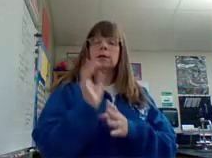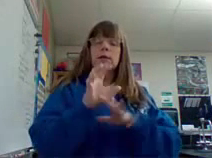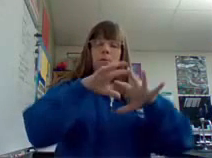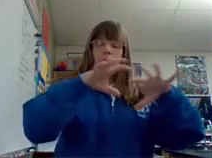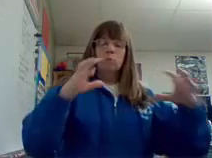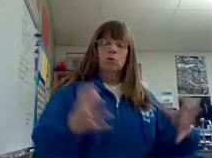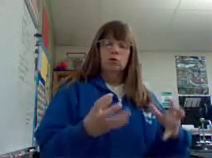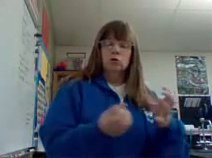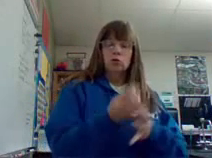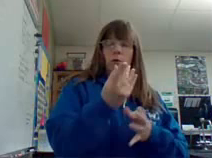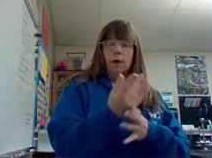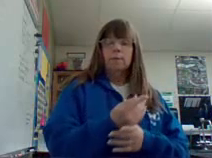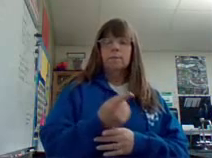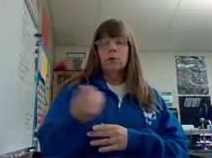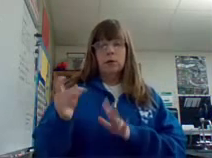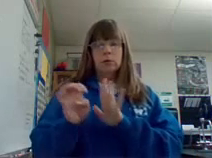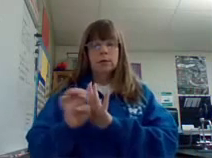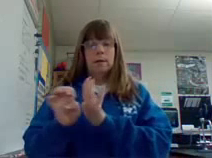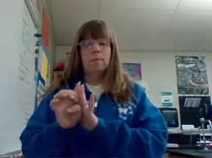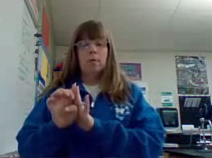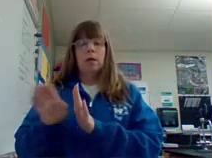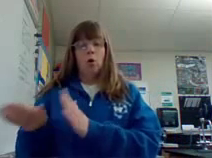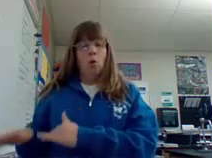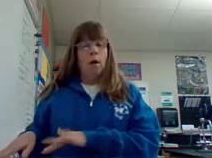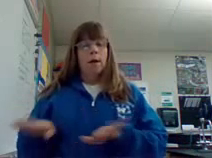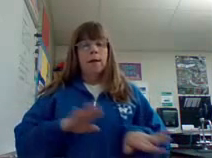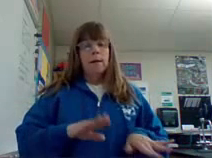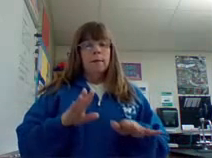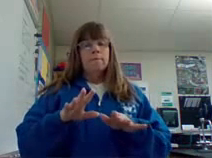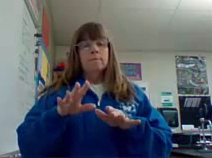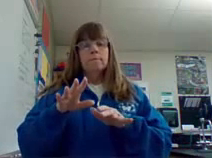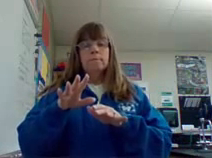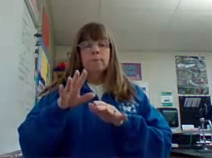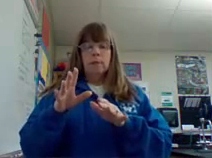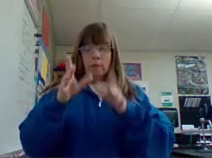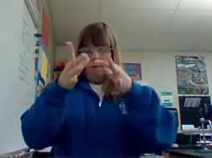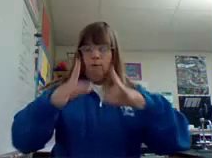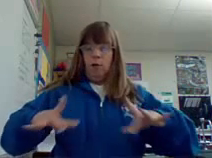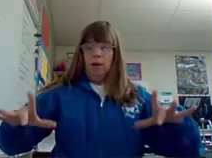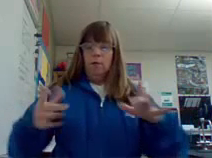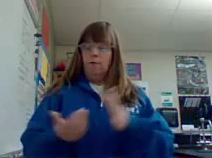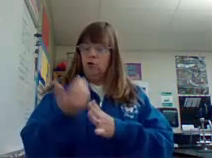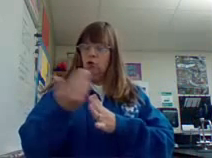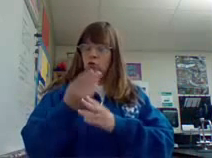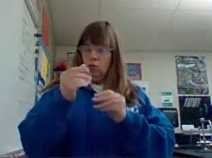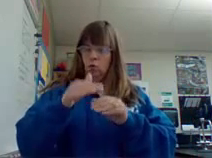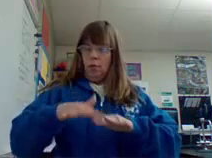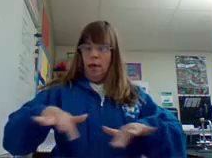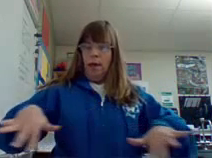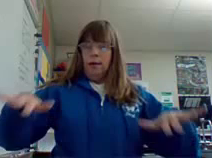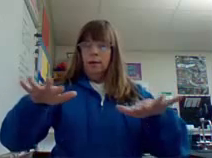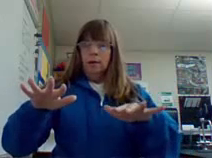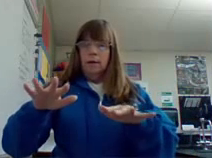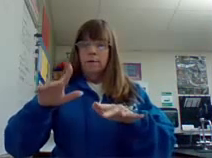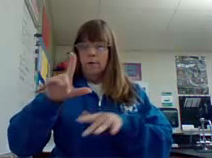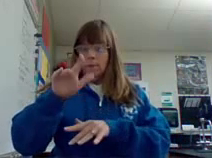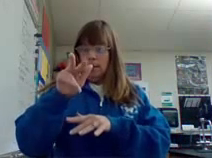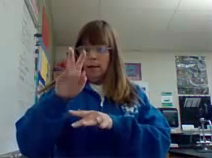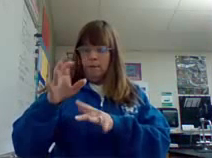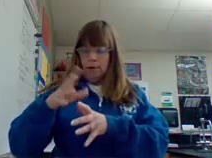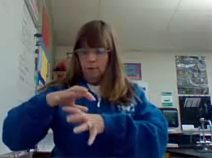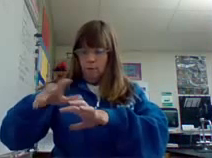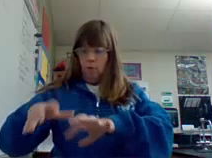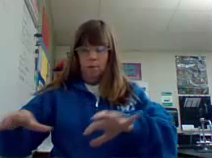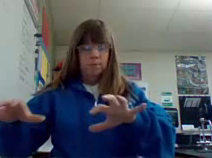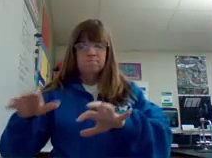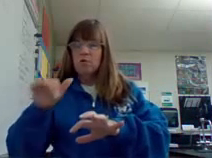So here's an example. Here's in Hawaii, forming new land on Hawaii from lava. And we really